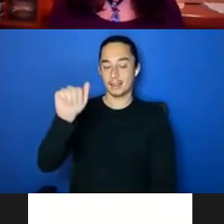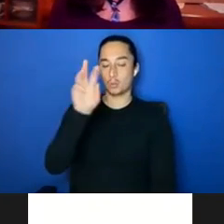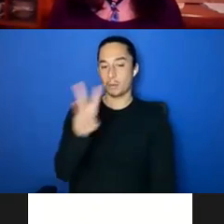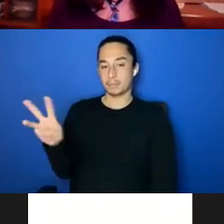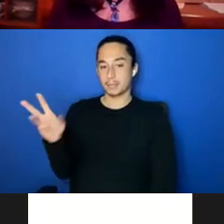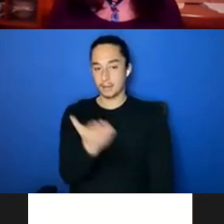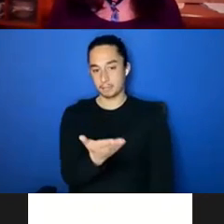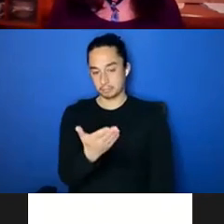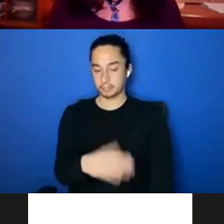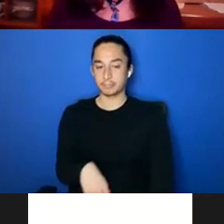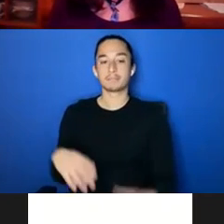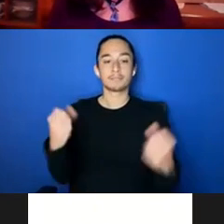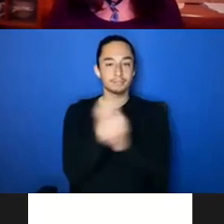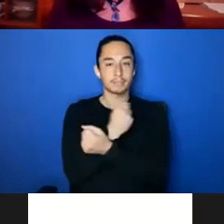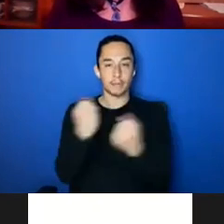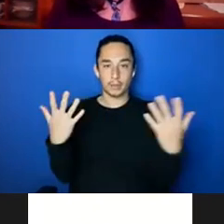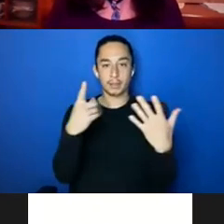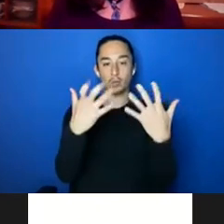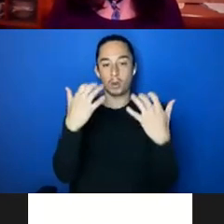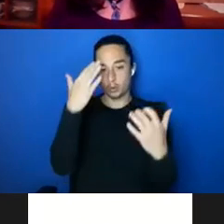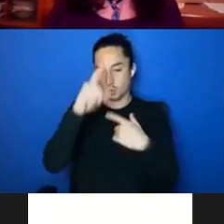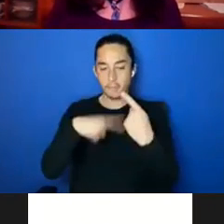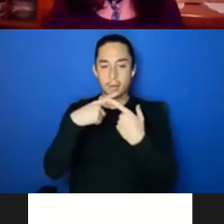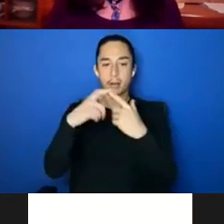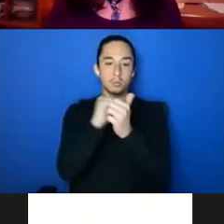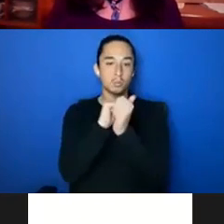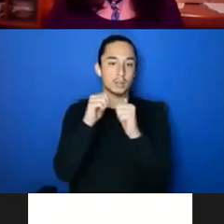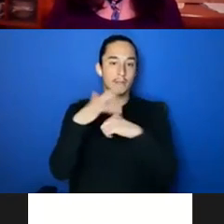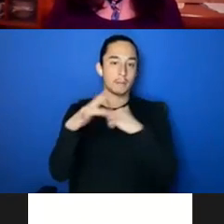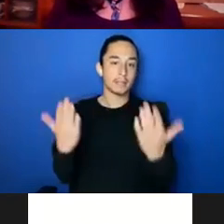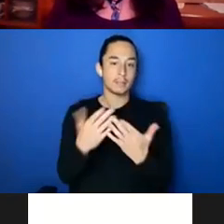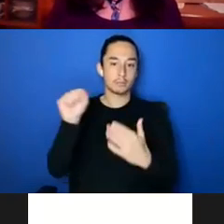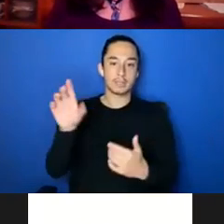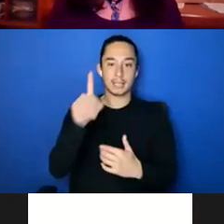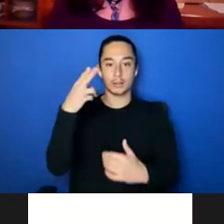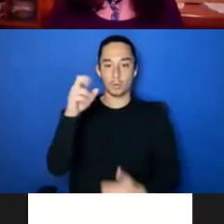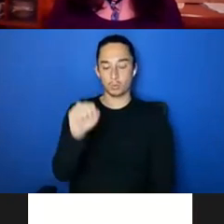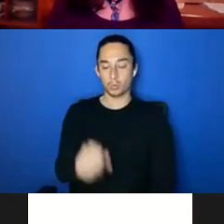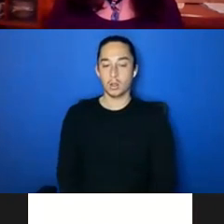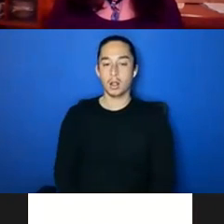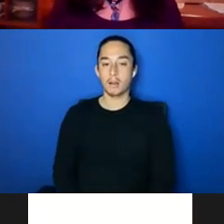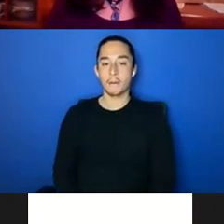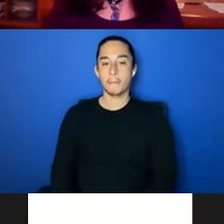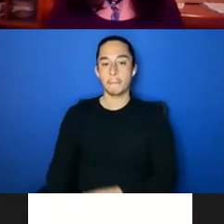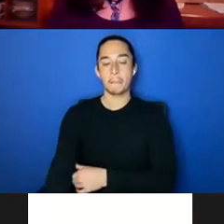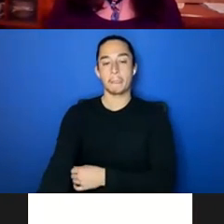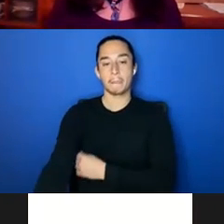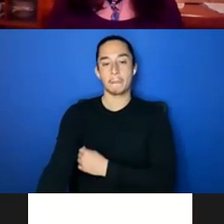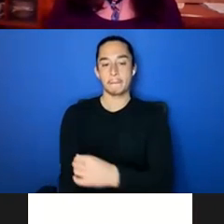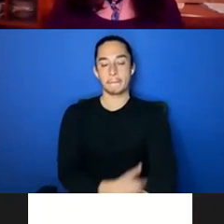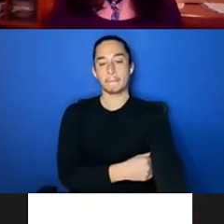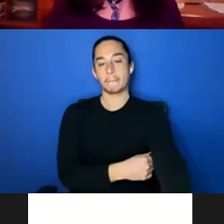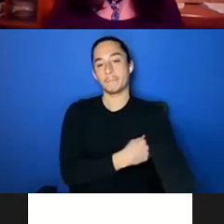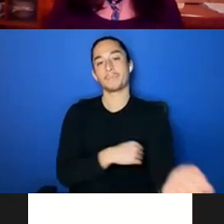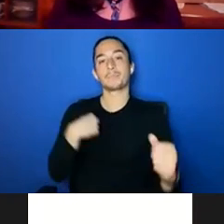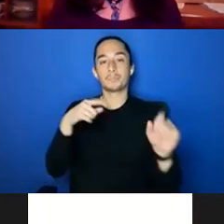is everything you want to know about what sports are available here at San Diego High School. And then I'm also sharing, I wanted to share, there